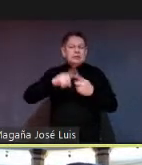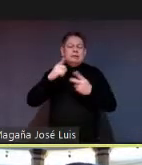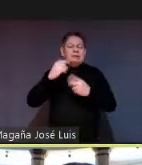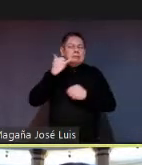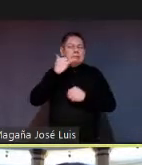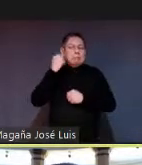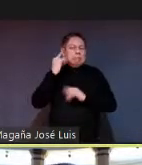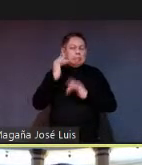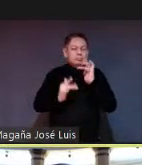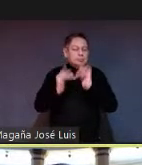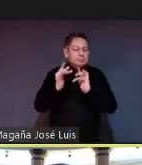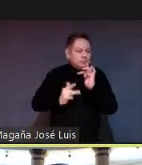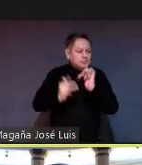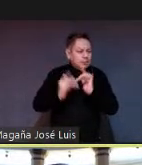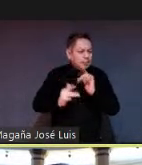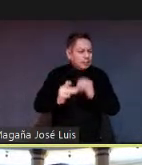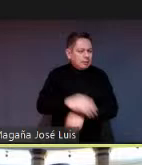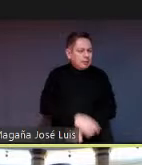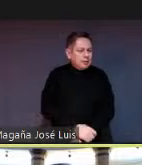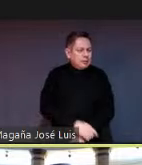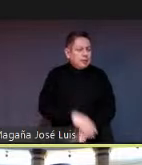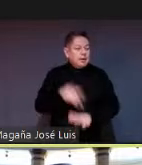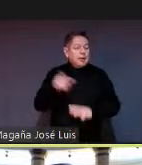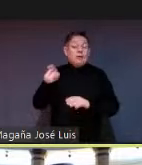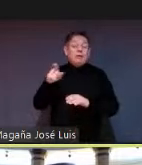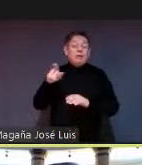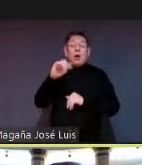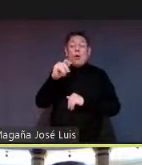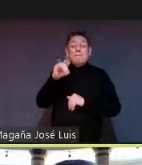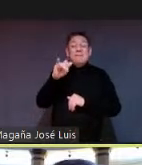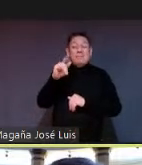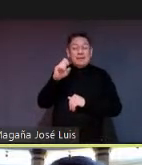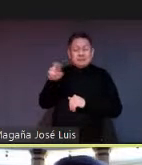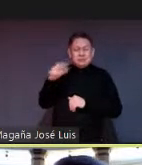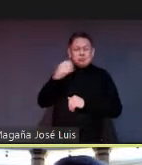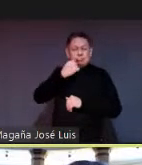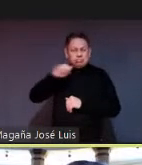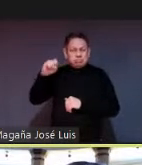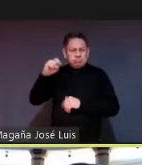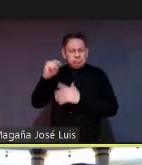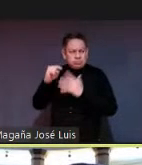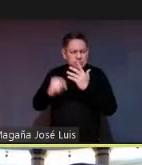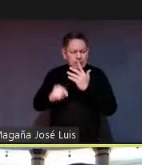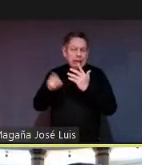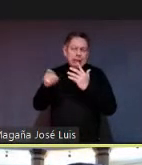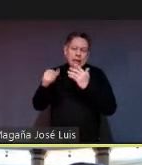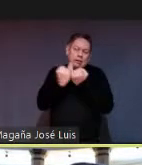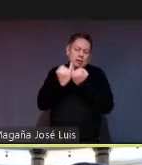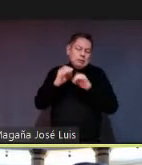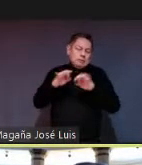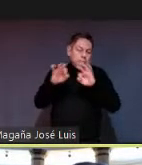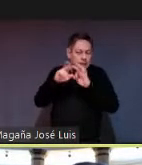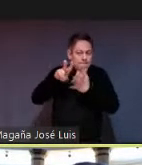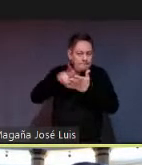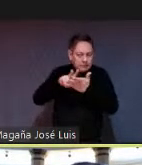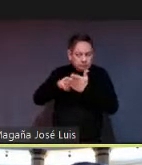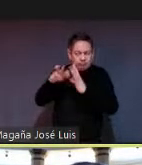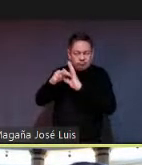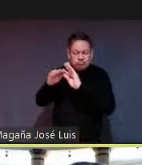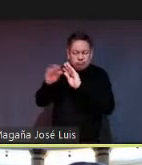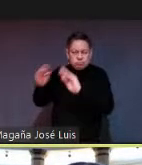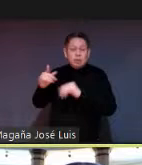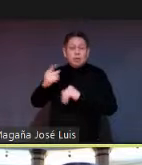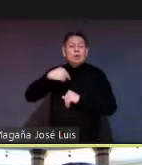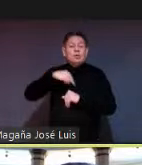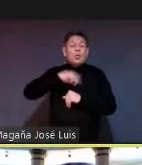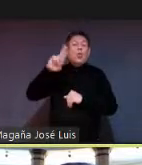teaching and competency-based assessment. Of course, that we also discussed human development